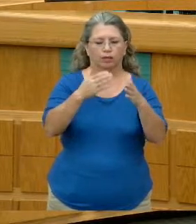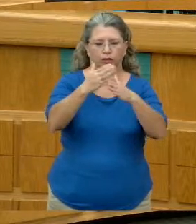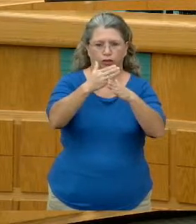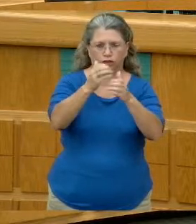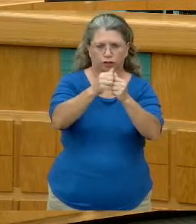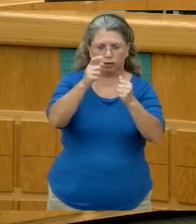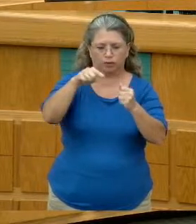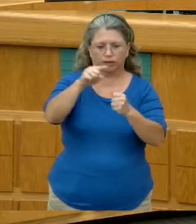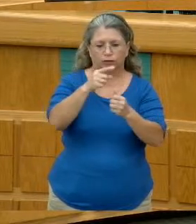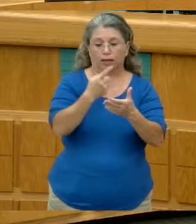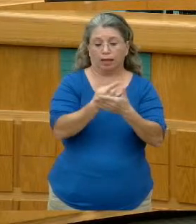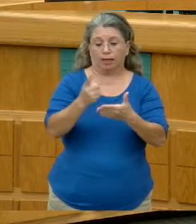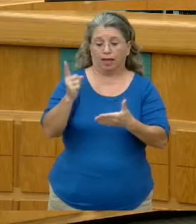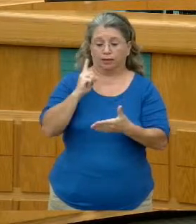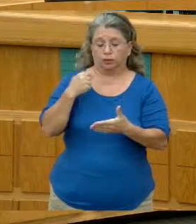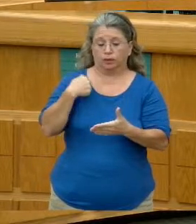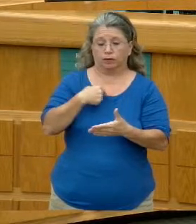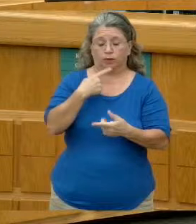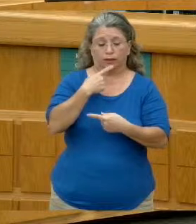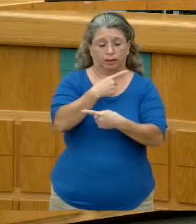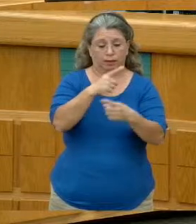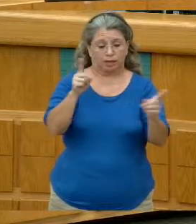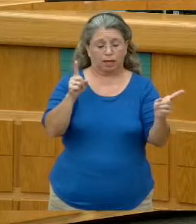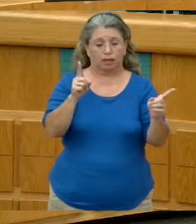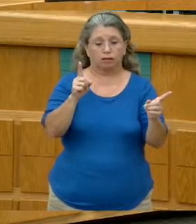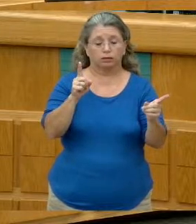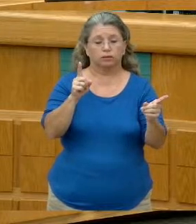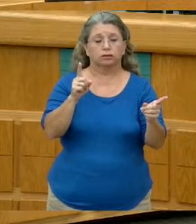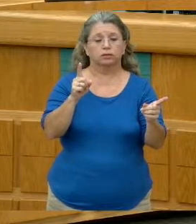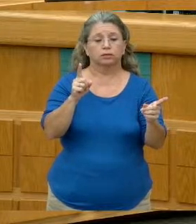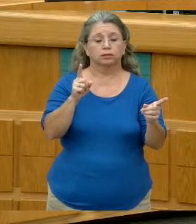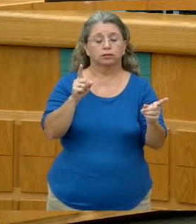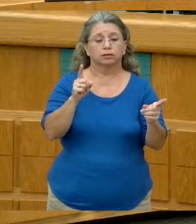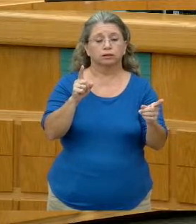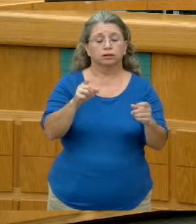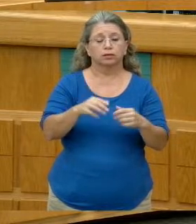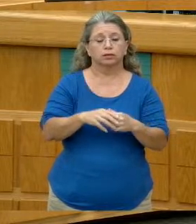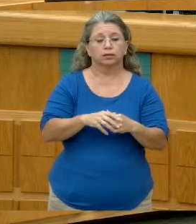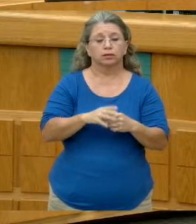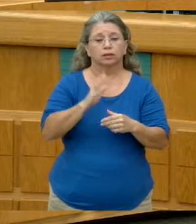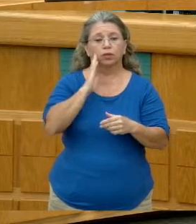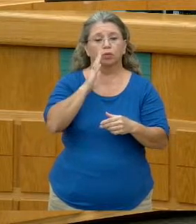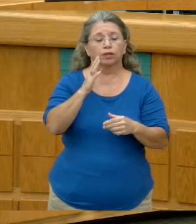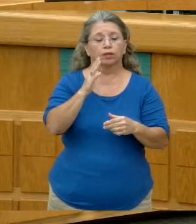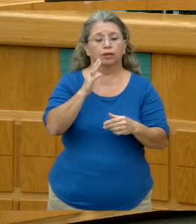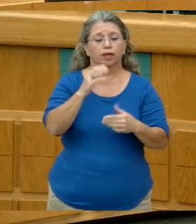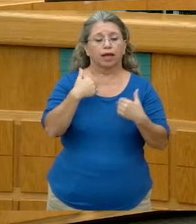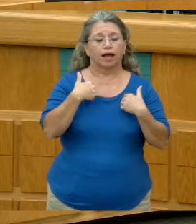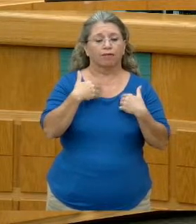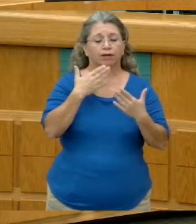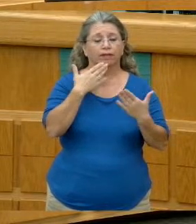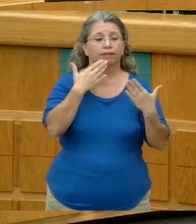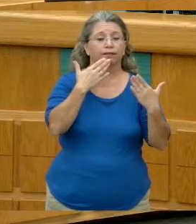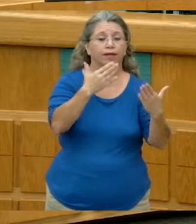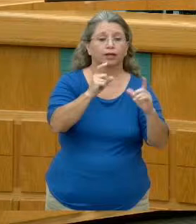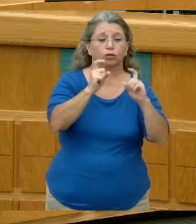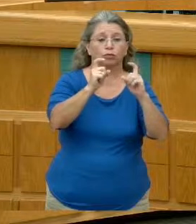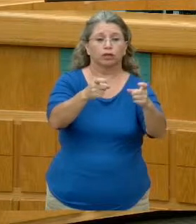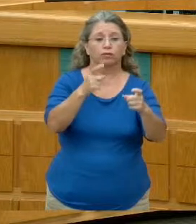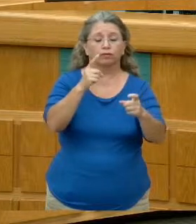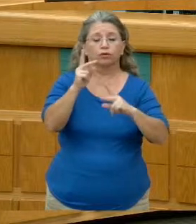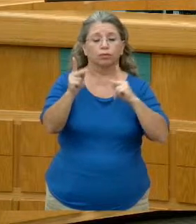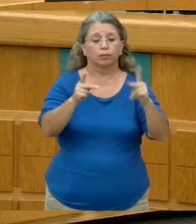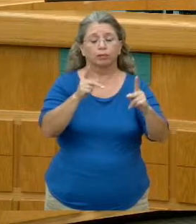that last week we announced that we would be having a thank you gift to the people that came by